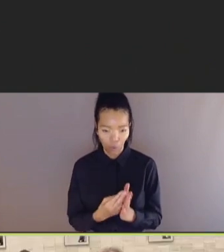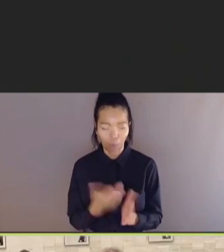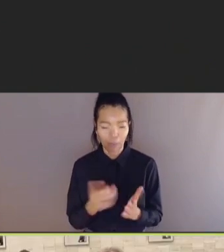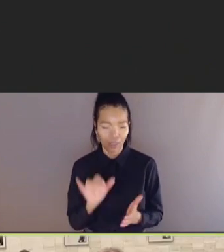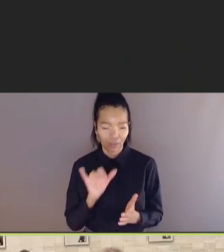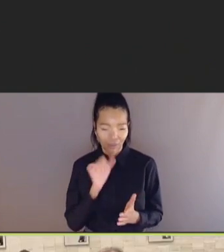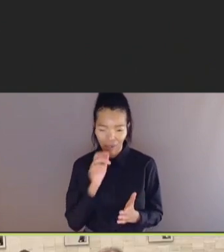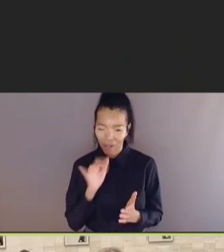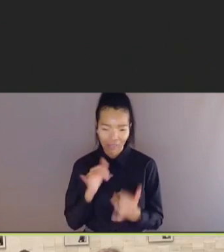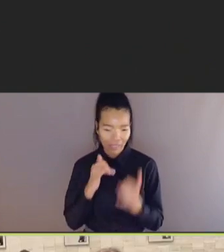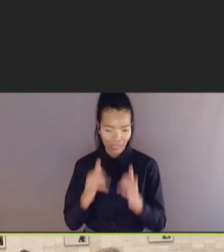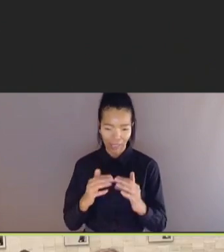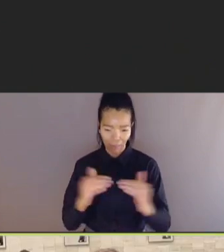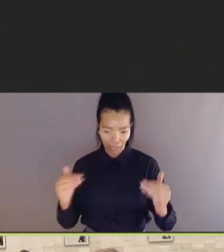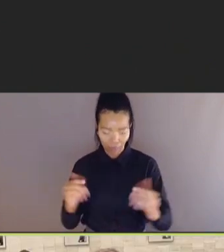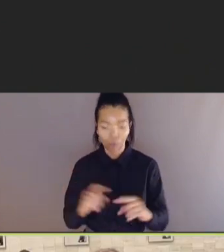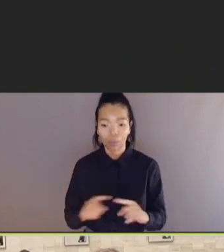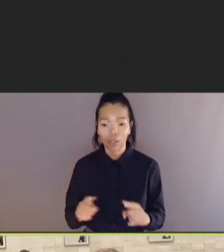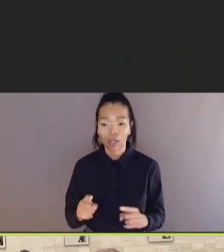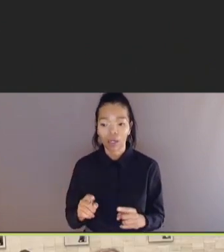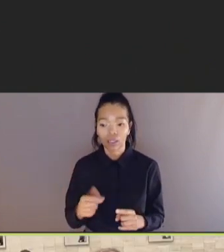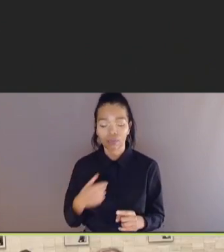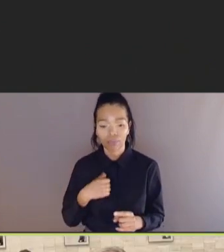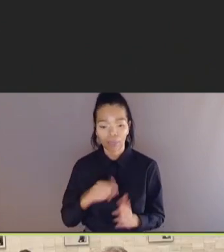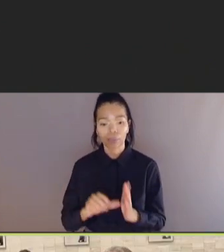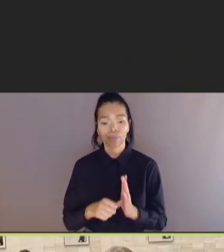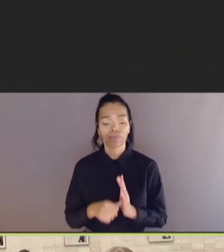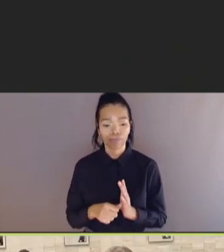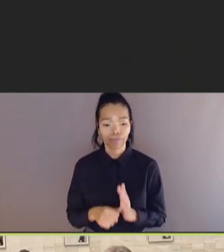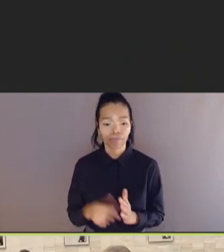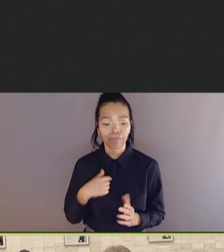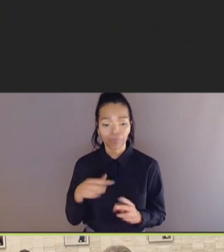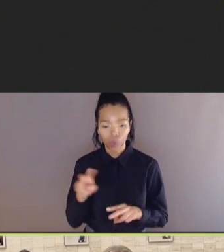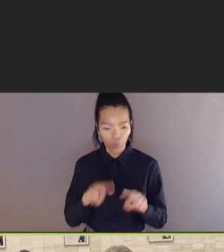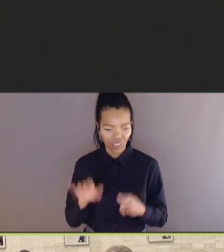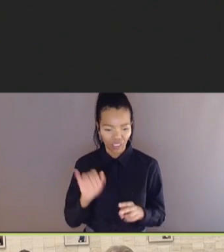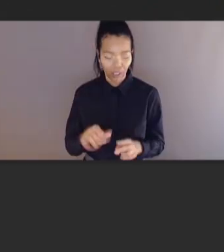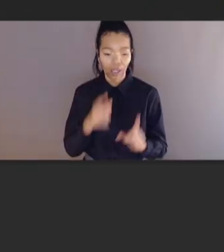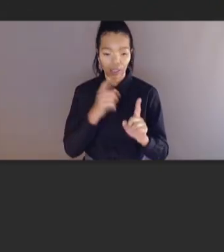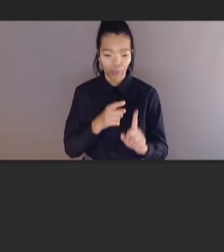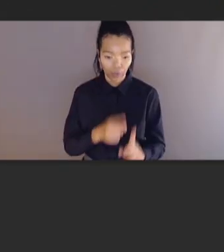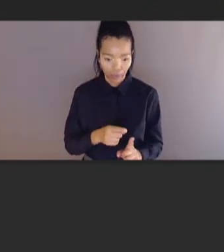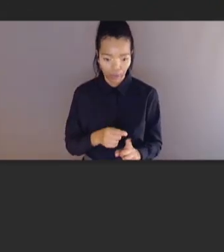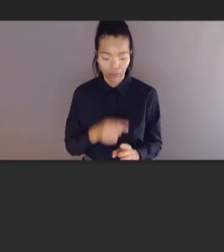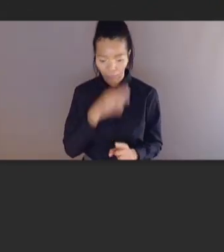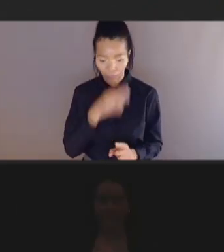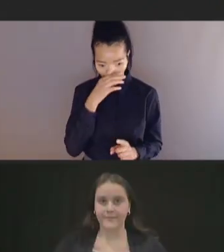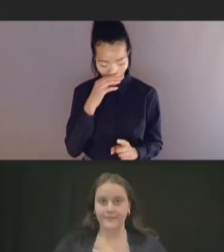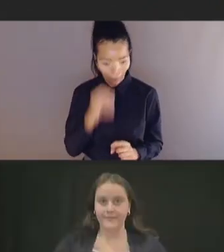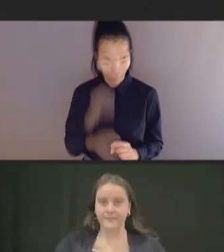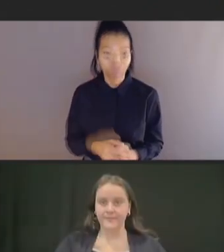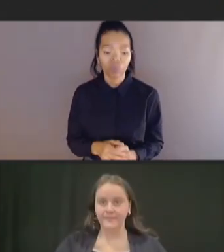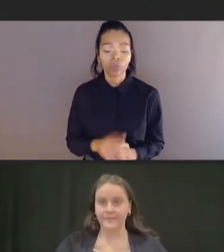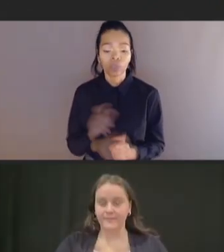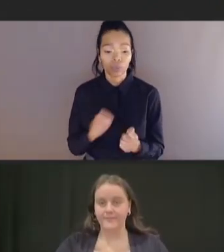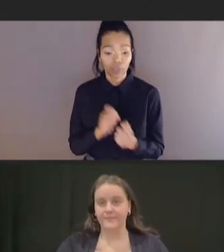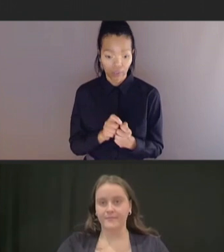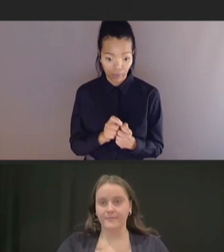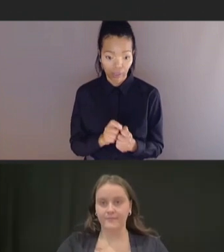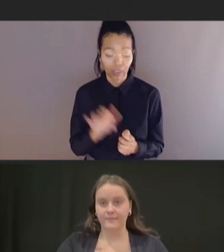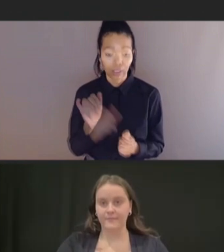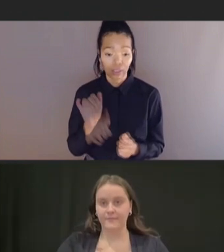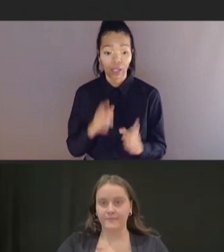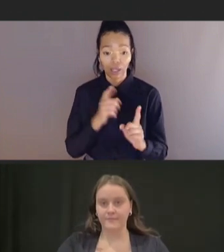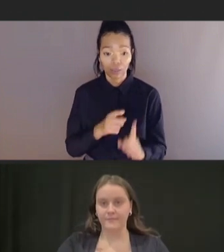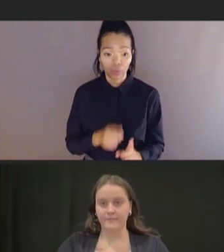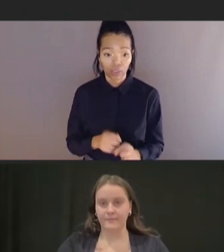I think one thing that struck me as I was looking through this objective and specifically the objectives